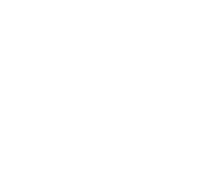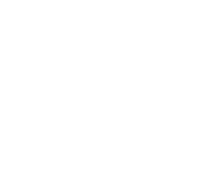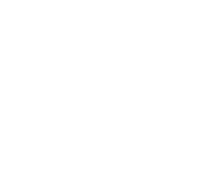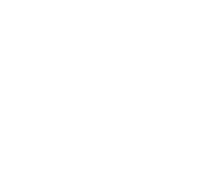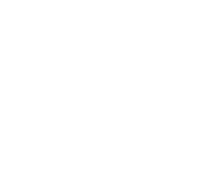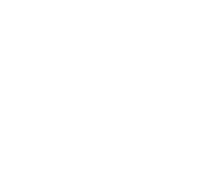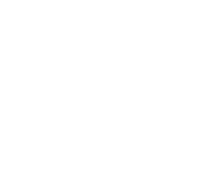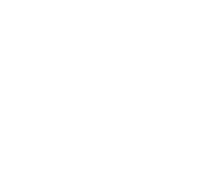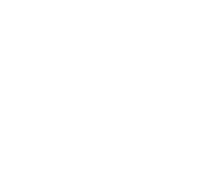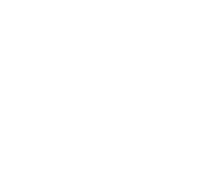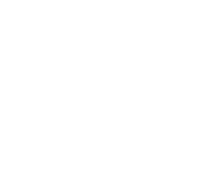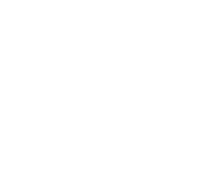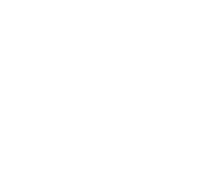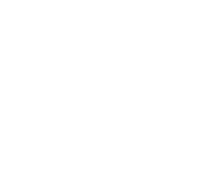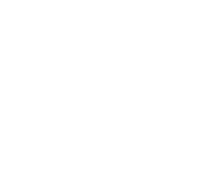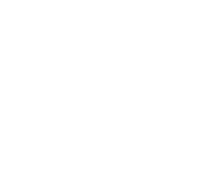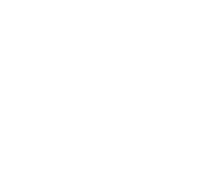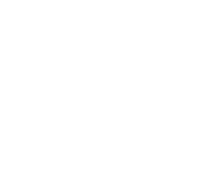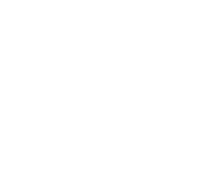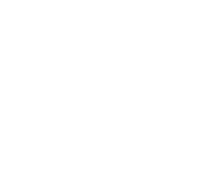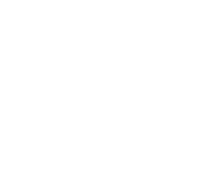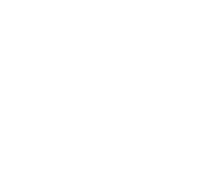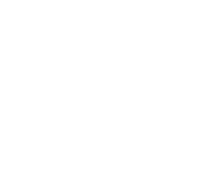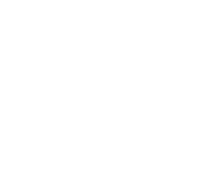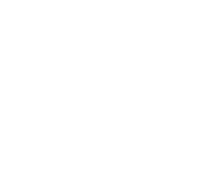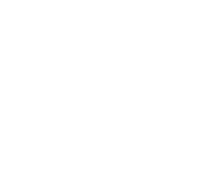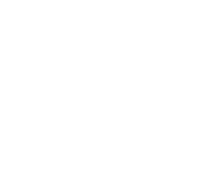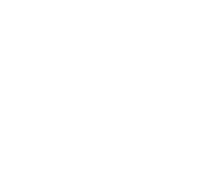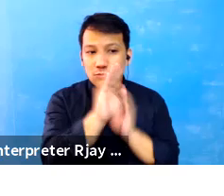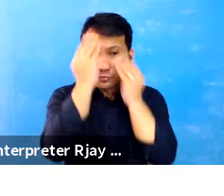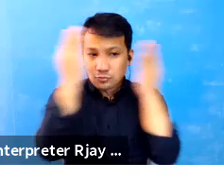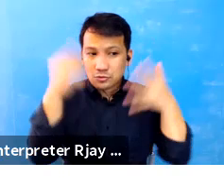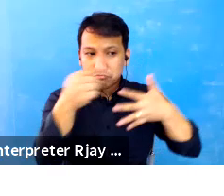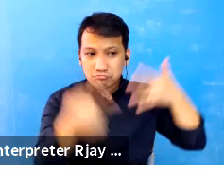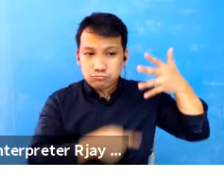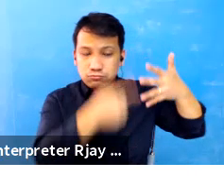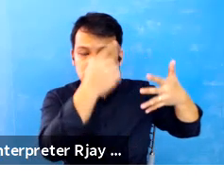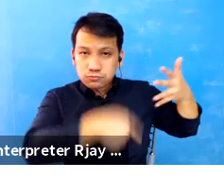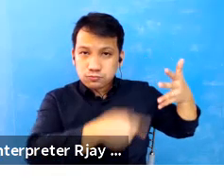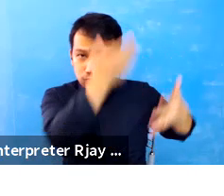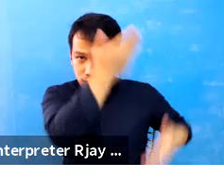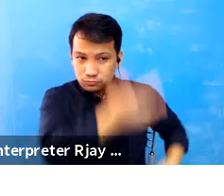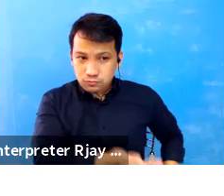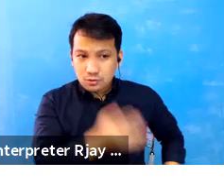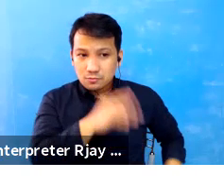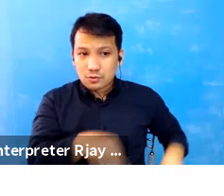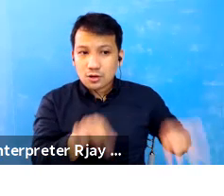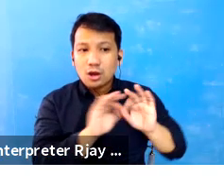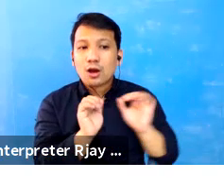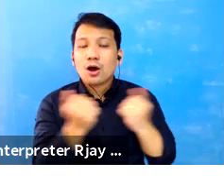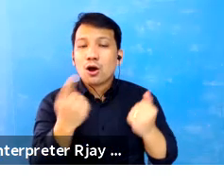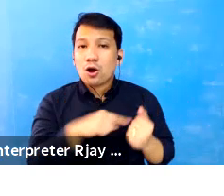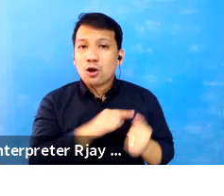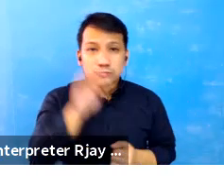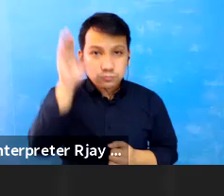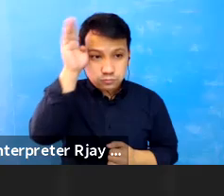we will be able to see brain growth and development. And this slide will indicate essentially how our